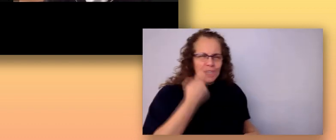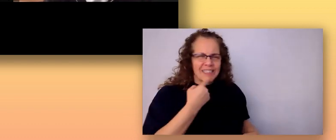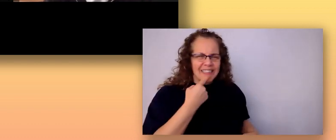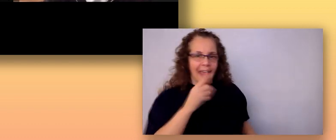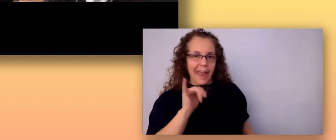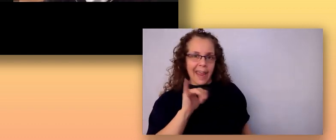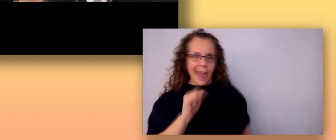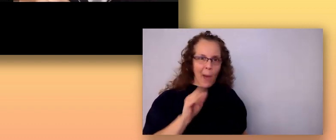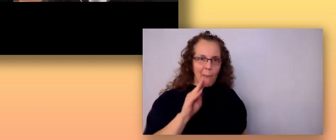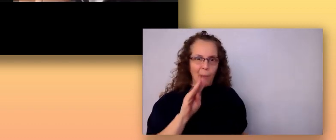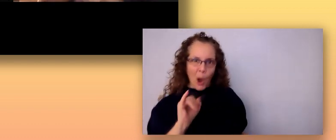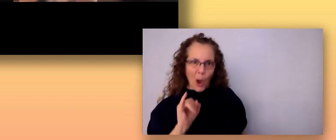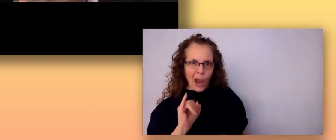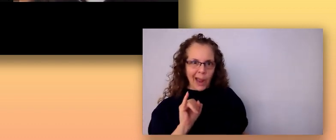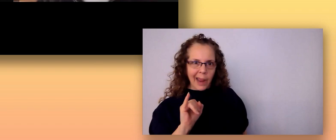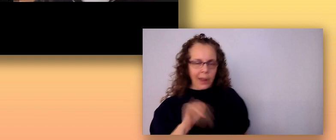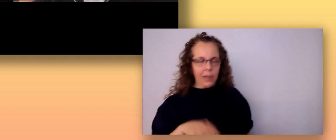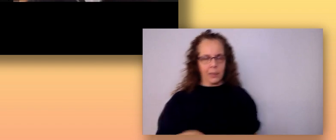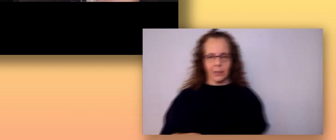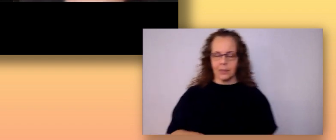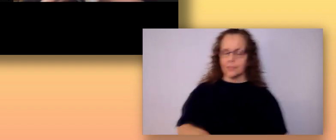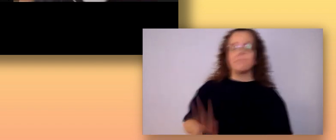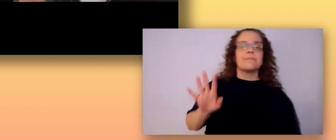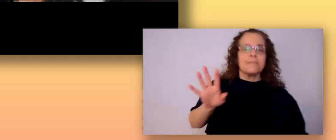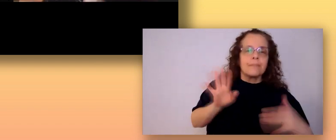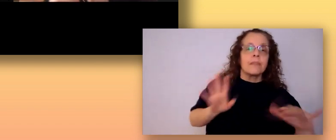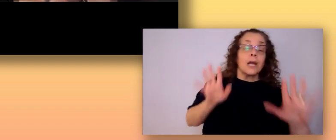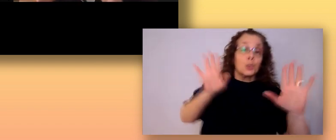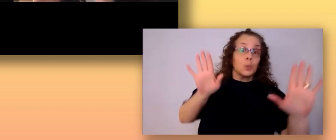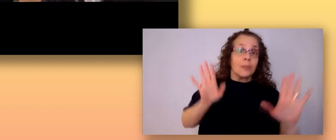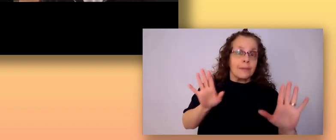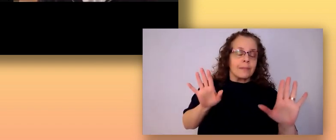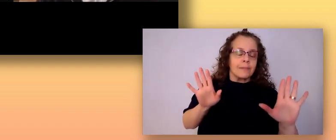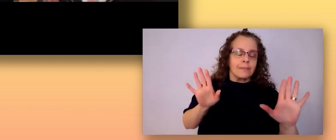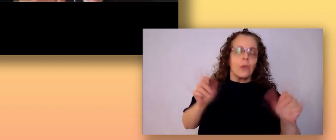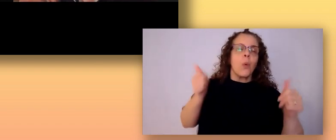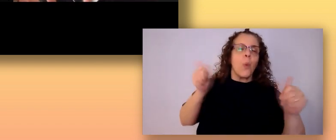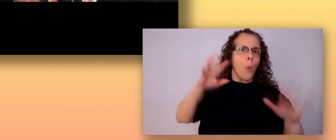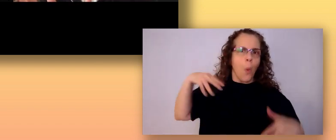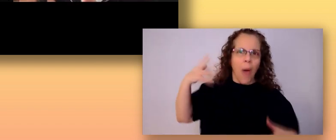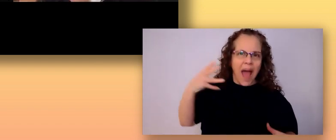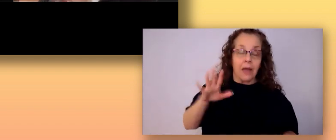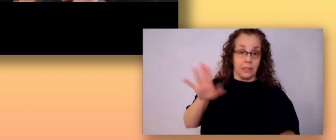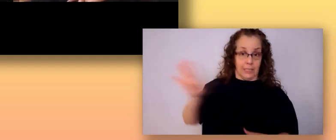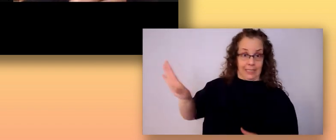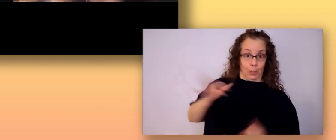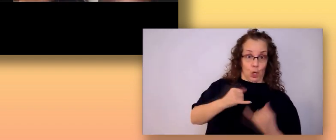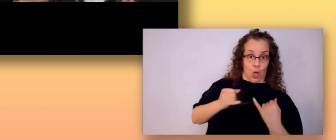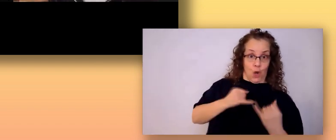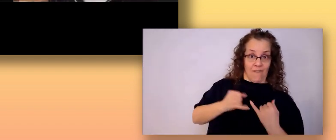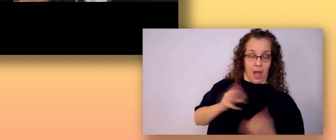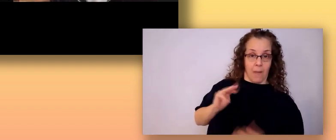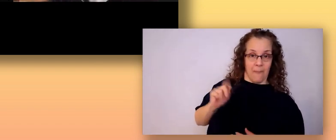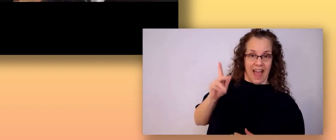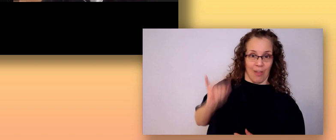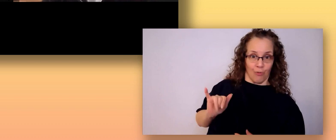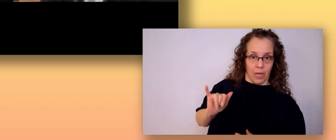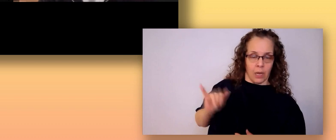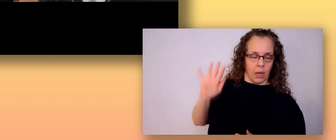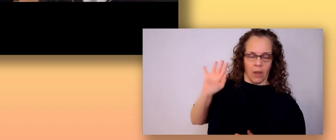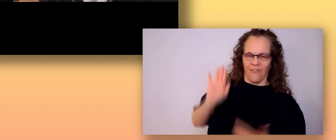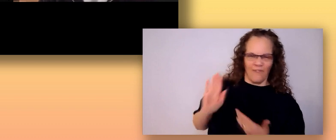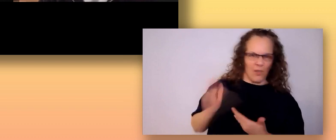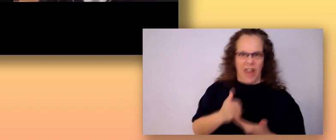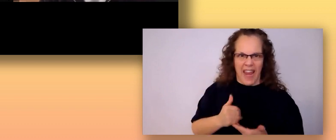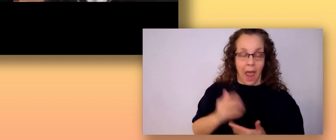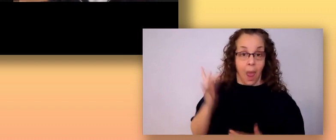boy? So today was a wild one. Charlie's girlfriend, Mallory, you guys know Mallory. She was freaking out all day because her